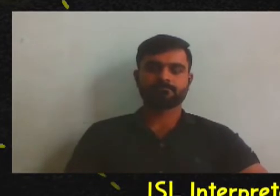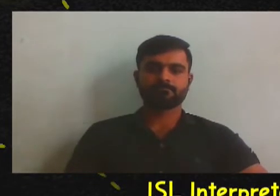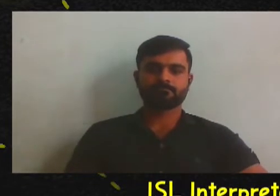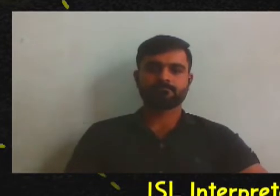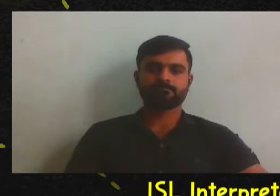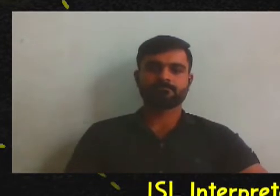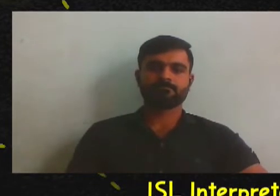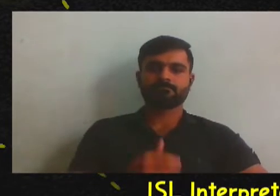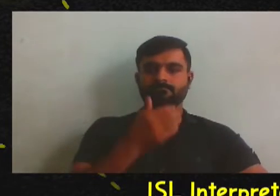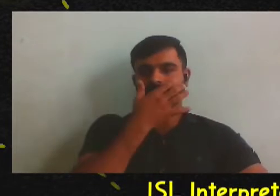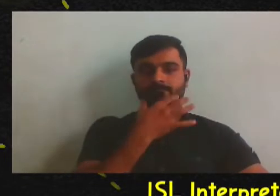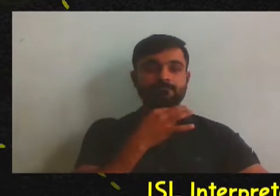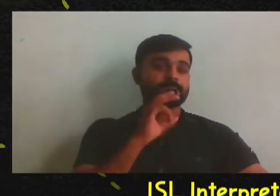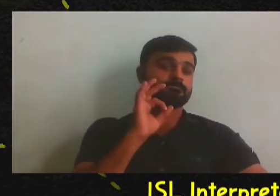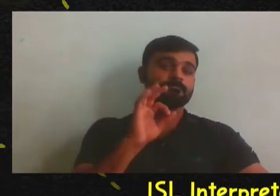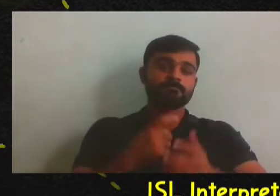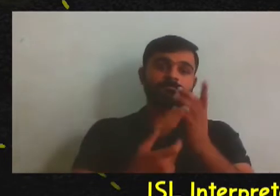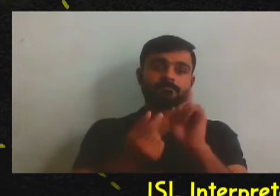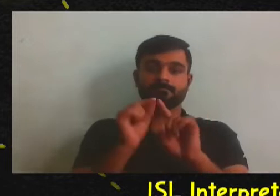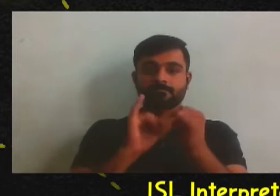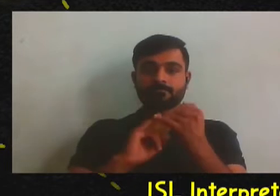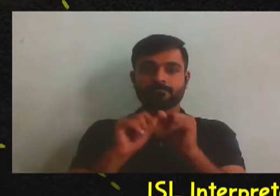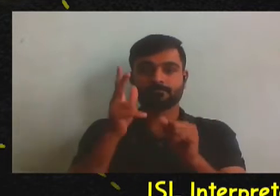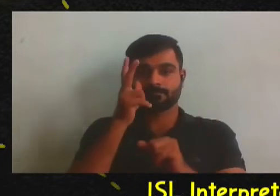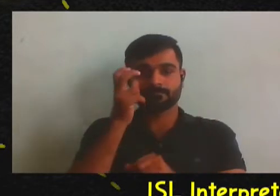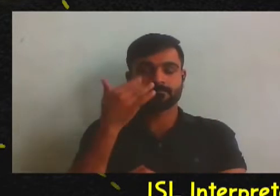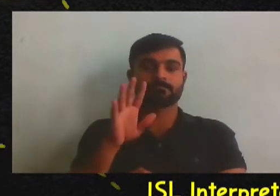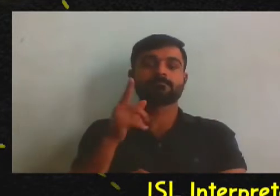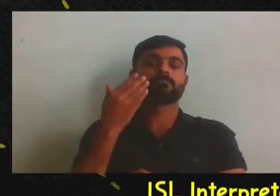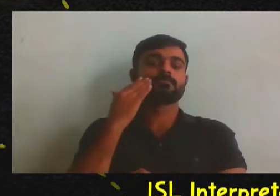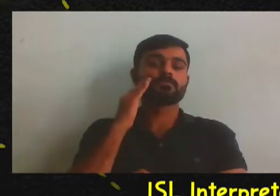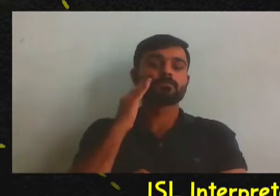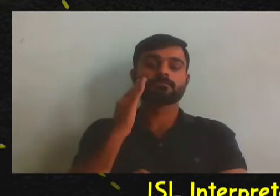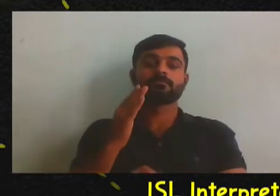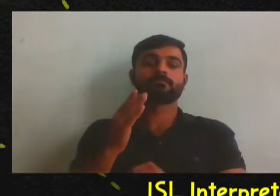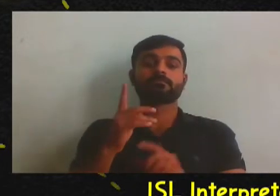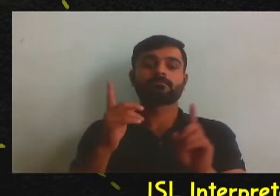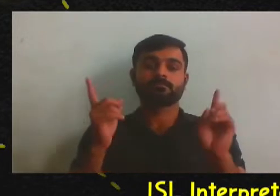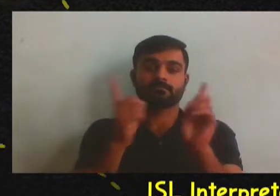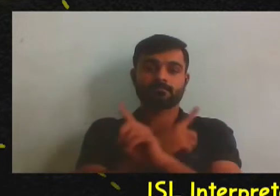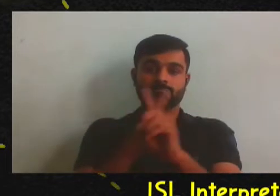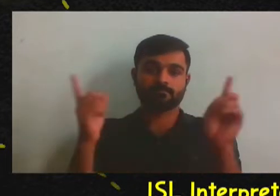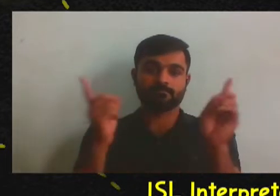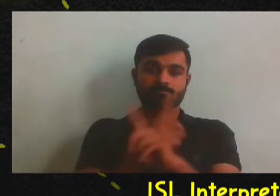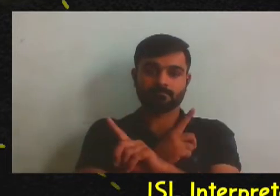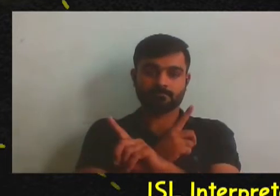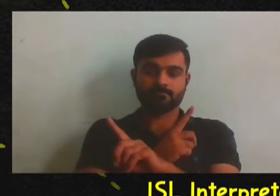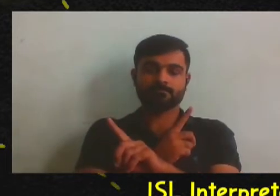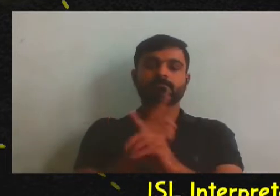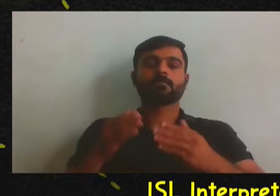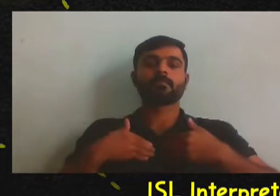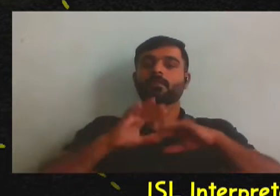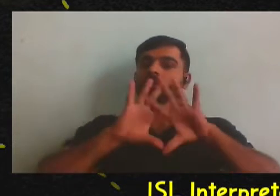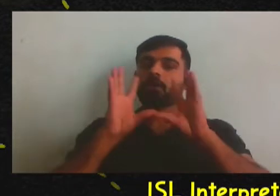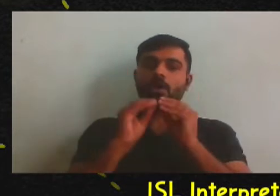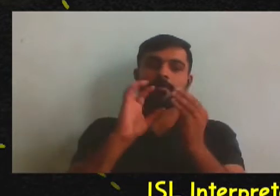Beautiful, Rupsha. And that language, just to hear it, I think about when is it that we'll have sex education programs that have an entire chapter